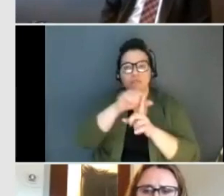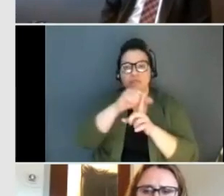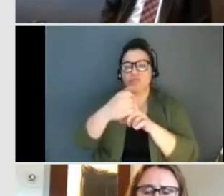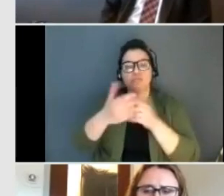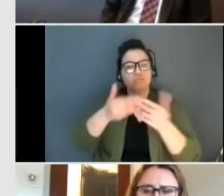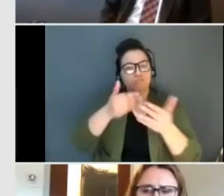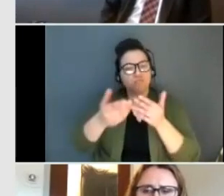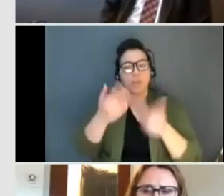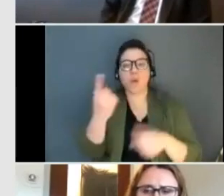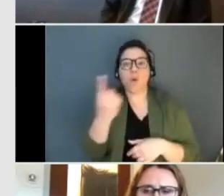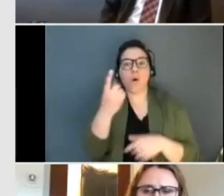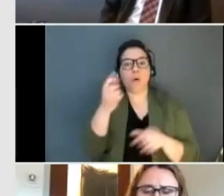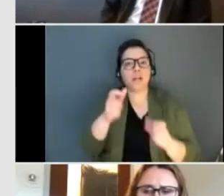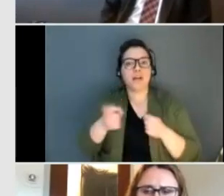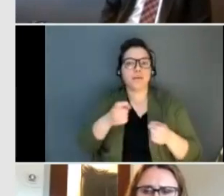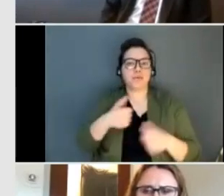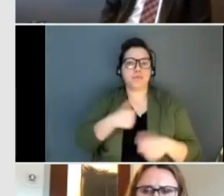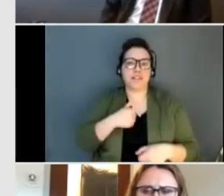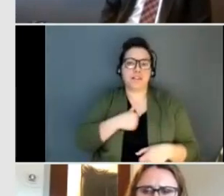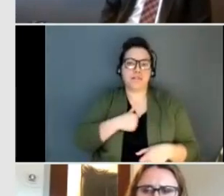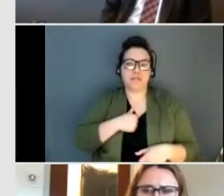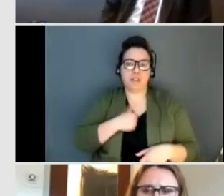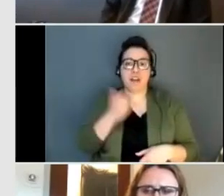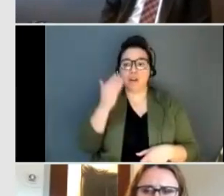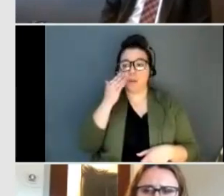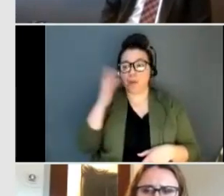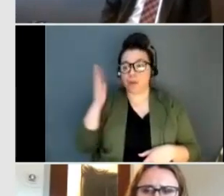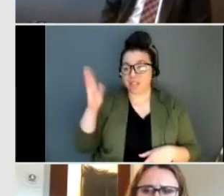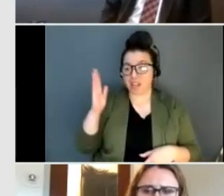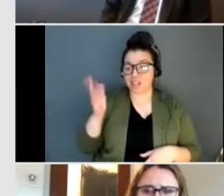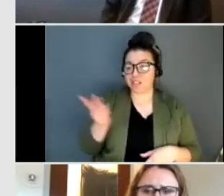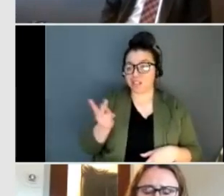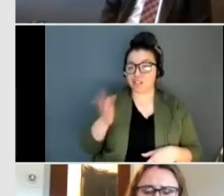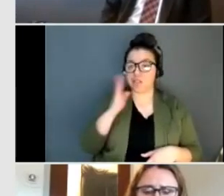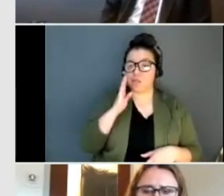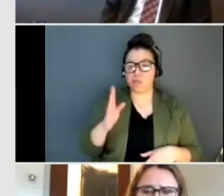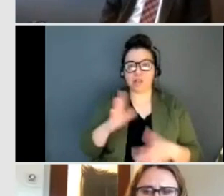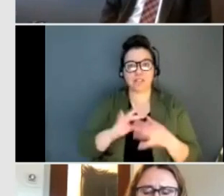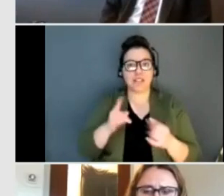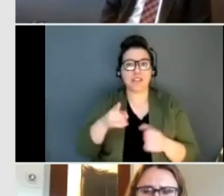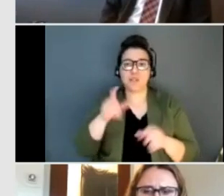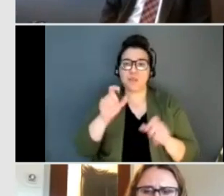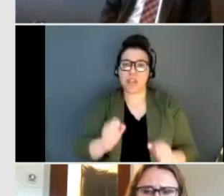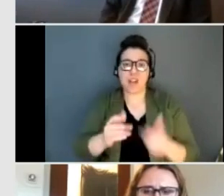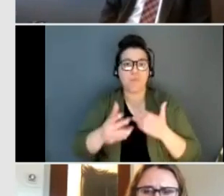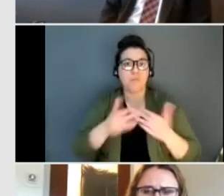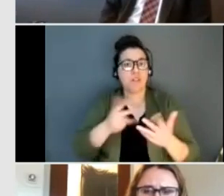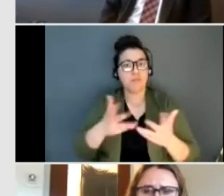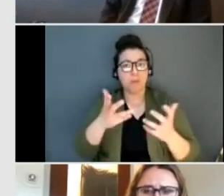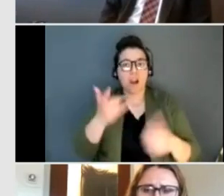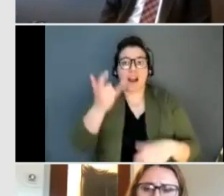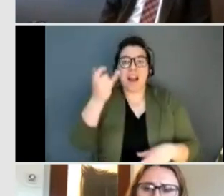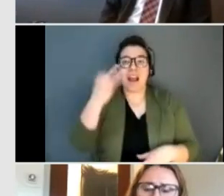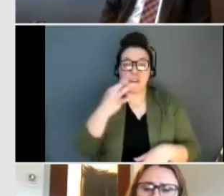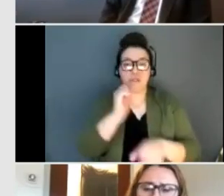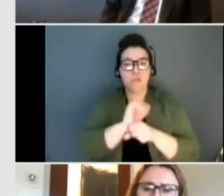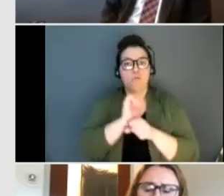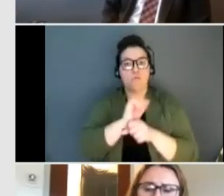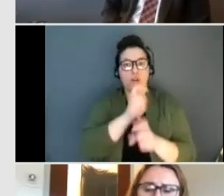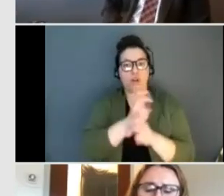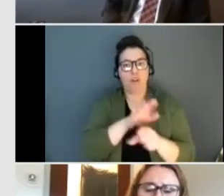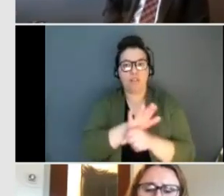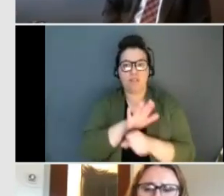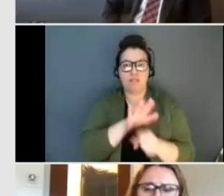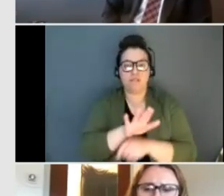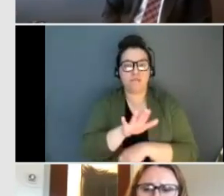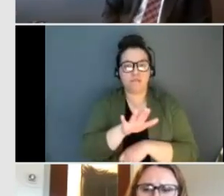of ourselves. And I know that our guests would say that you can do anything you want in this world if you work hard for it. And